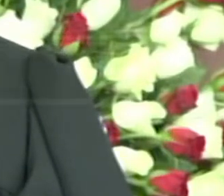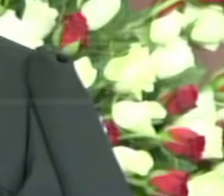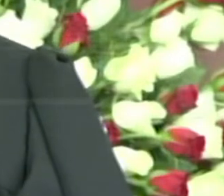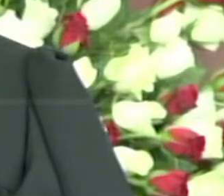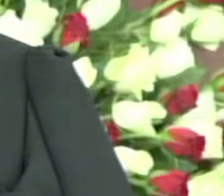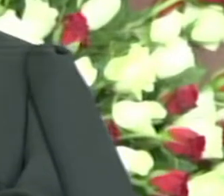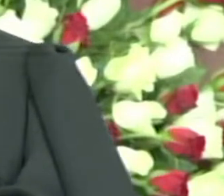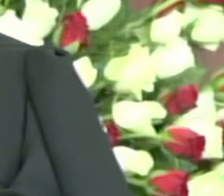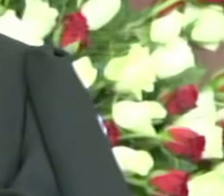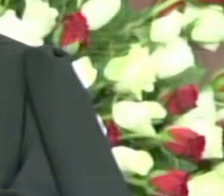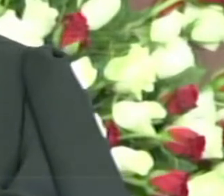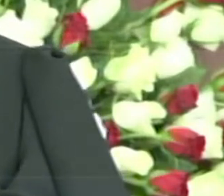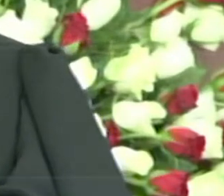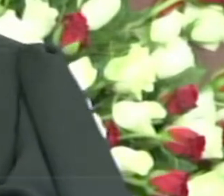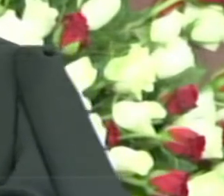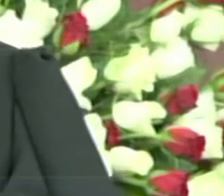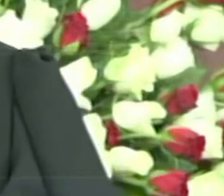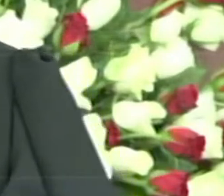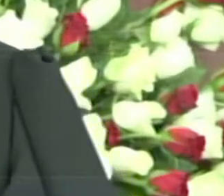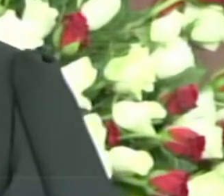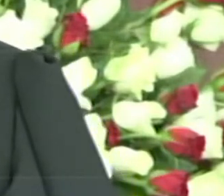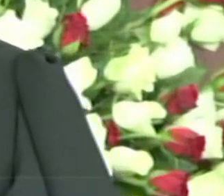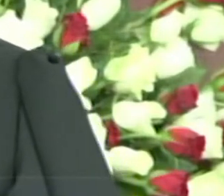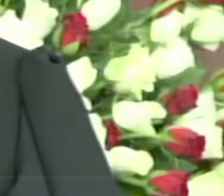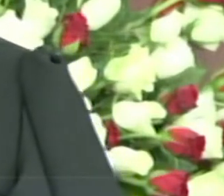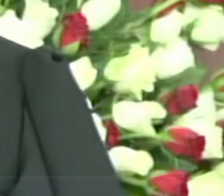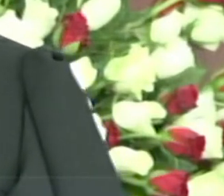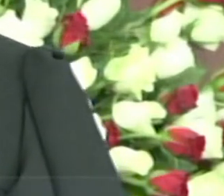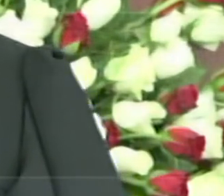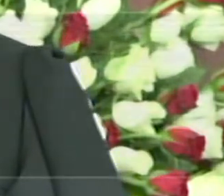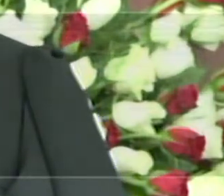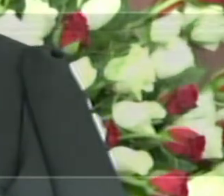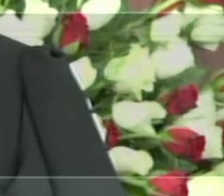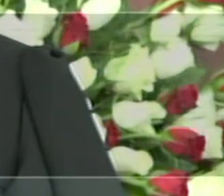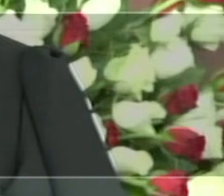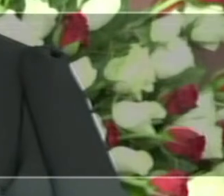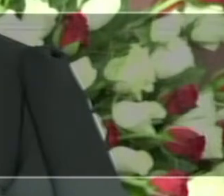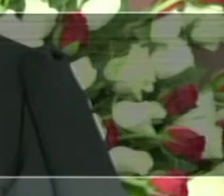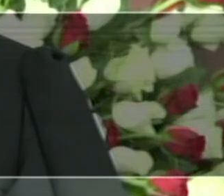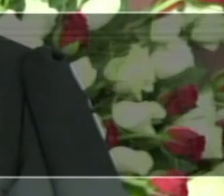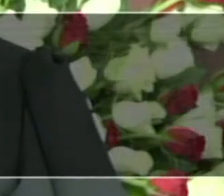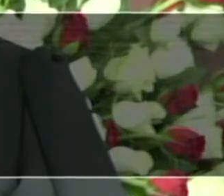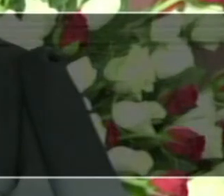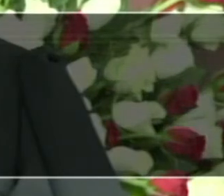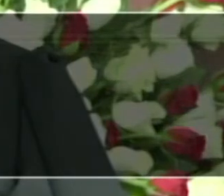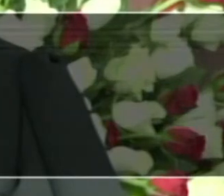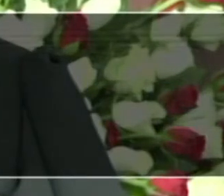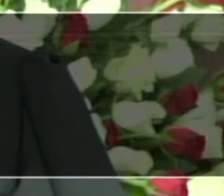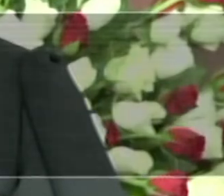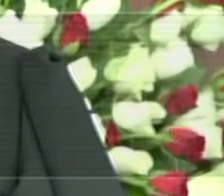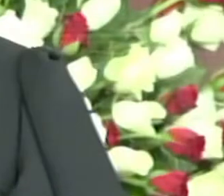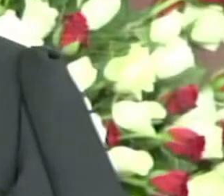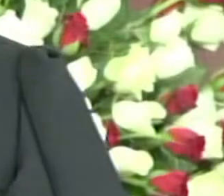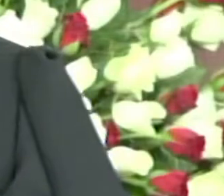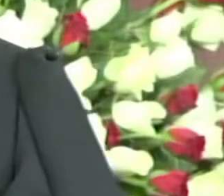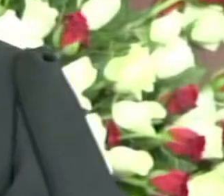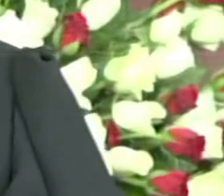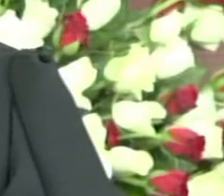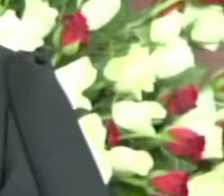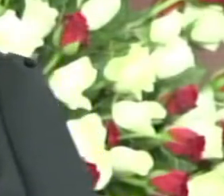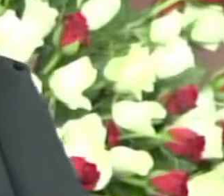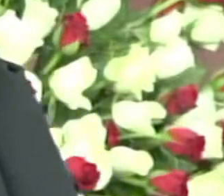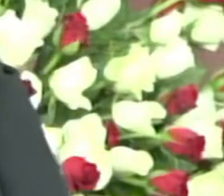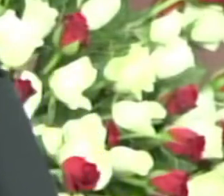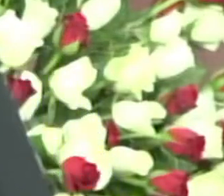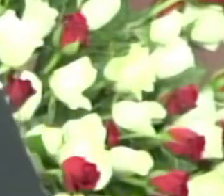and praise you and lift your name, O God. We honor you, O God. What a privilege